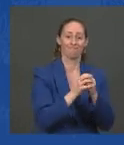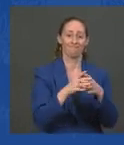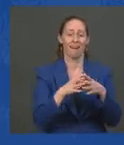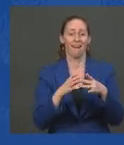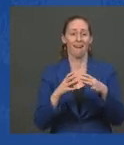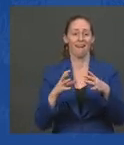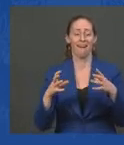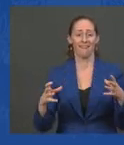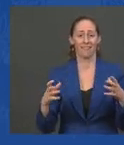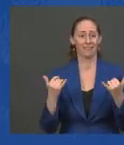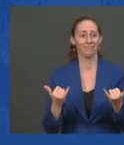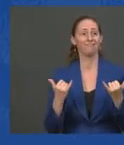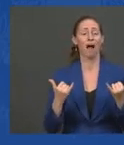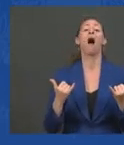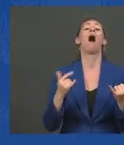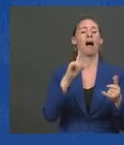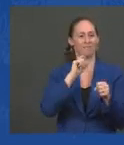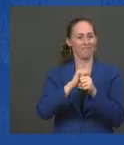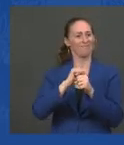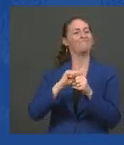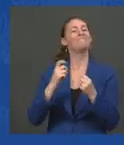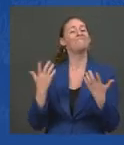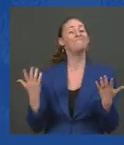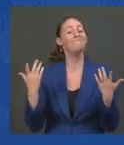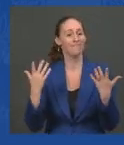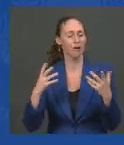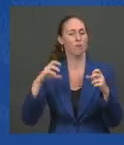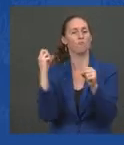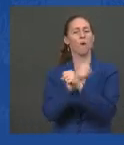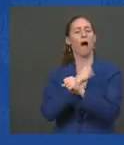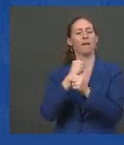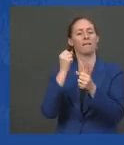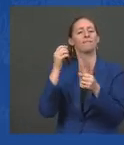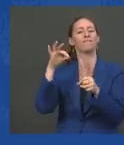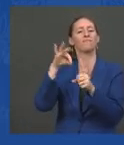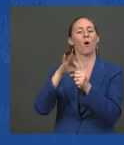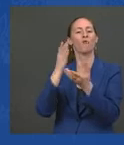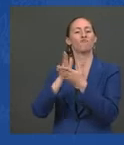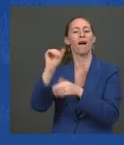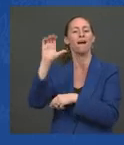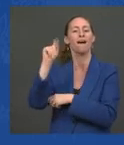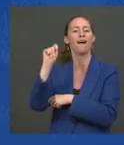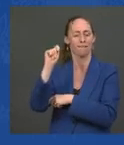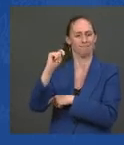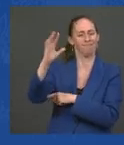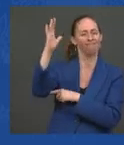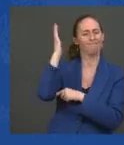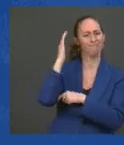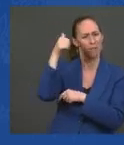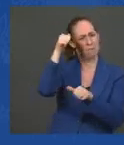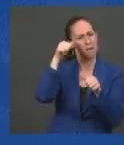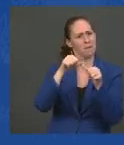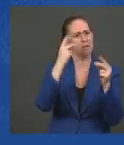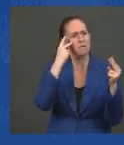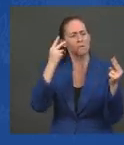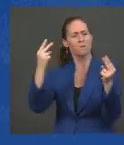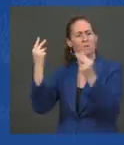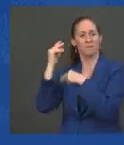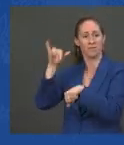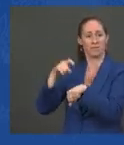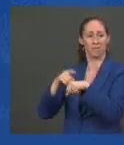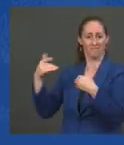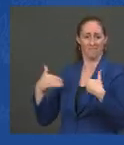Voting Rights Act. These were young men and women. After all, we remember Dr. King was only 39 years old when he